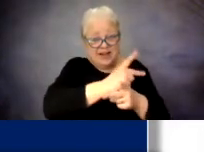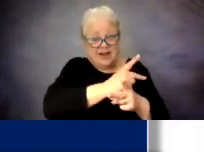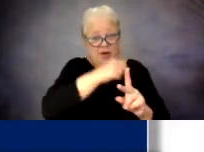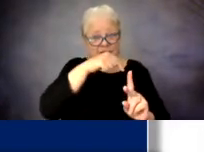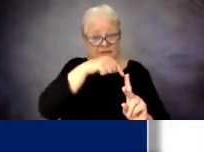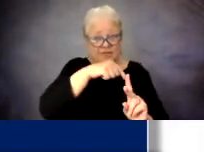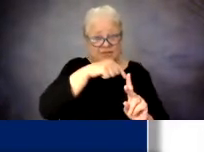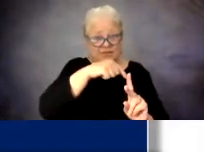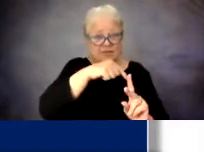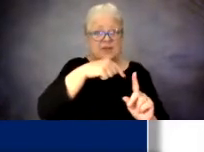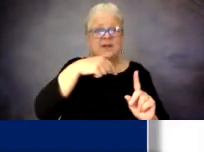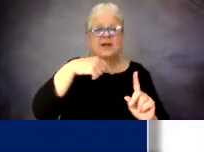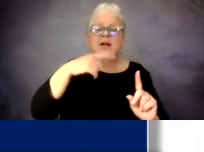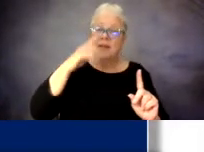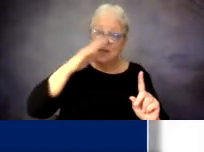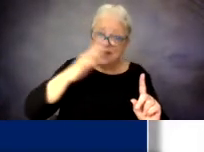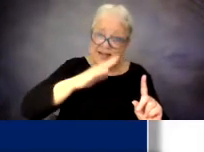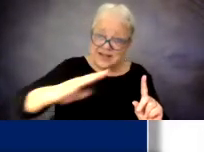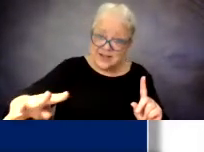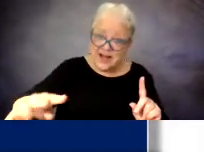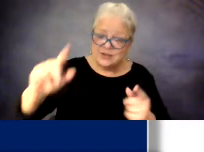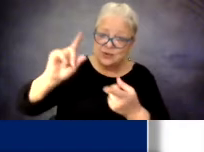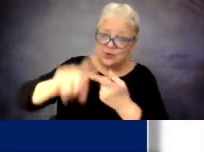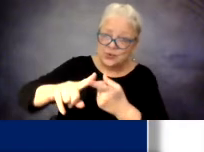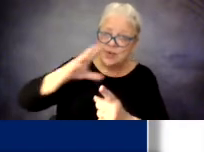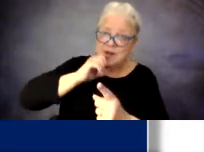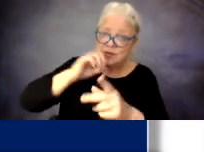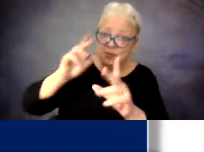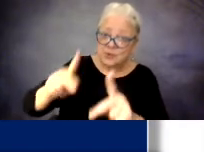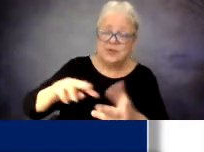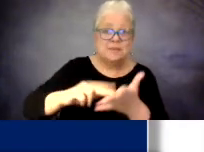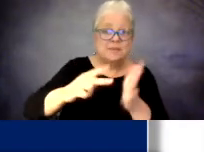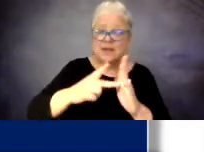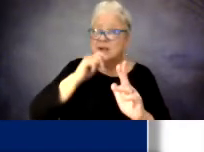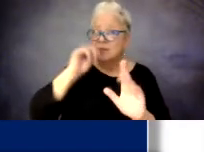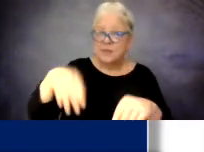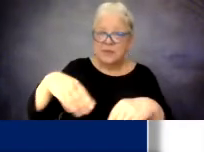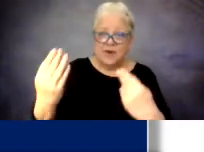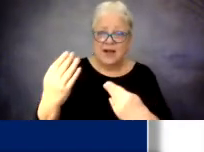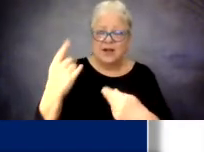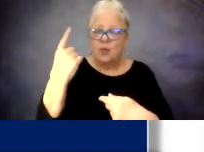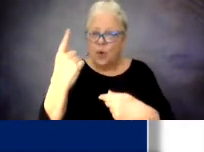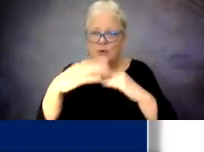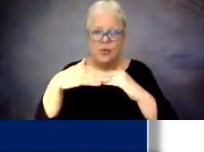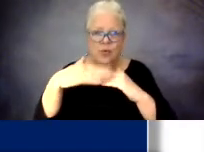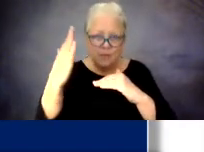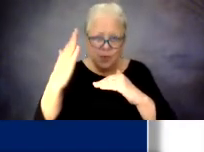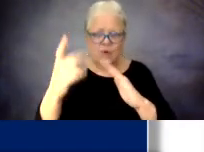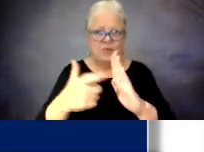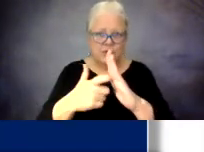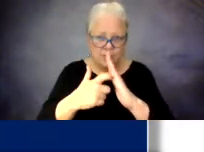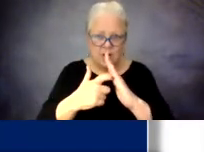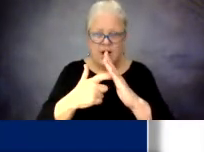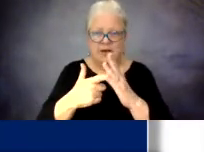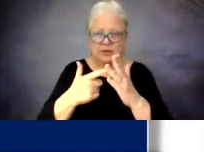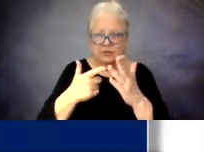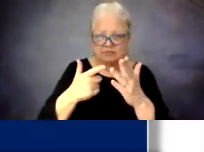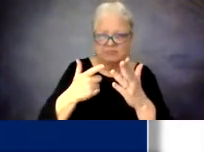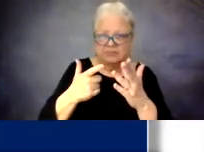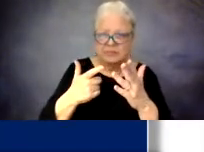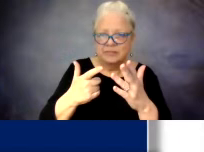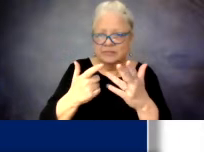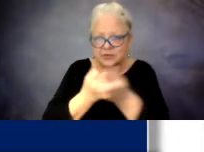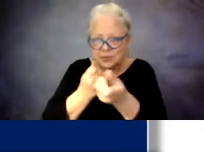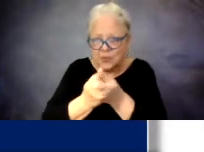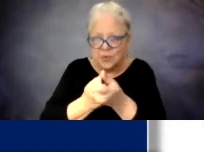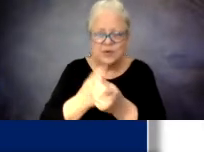more of the essential for physical well-being, which results in serious physical injury and reasonable cause to believe